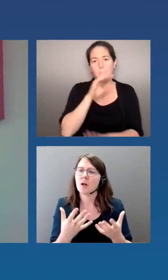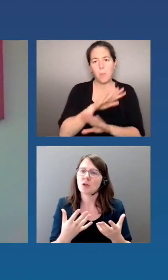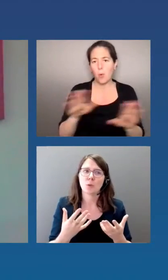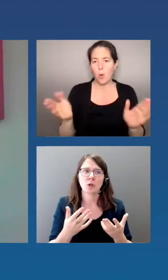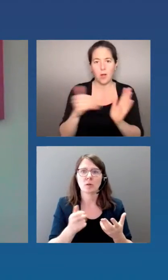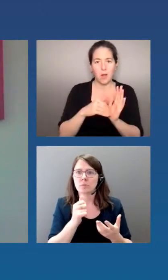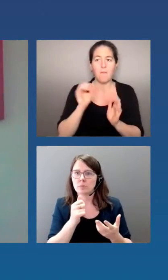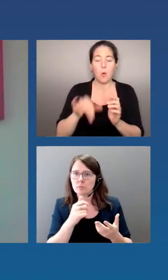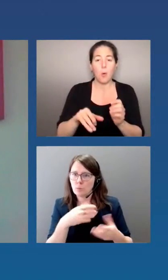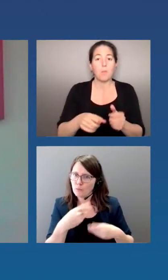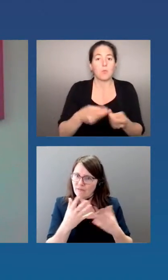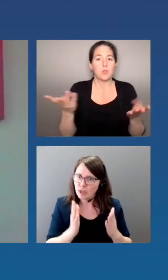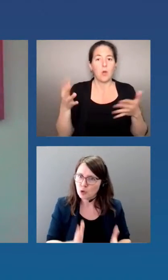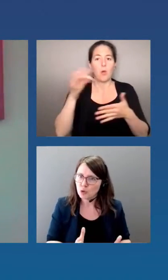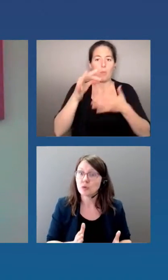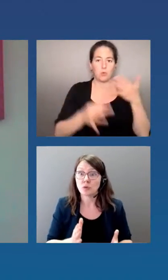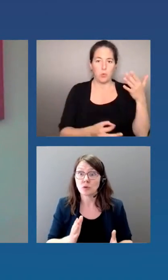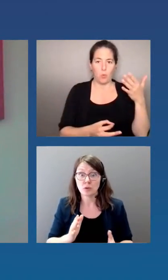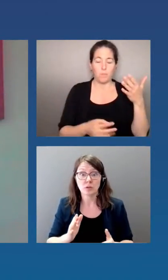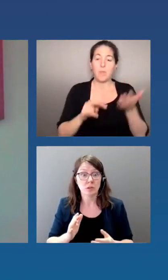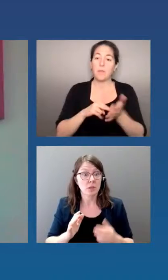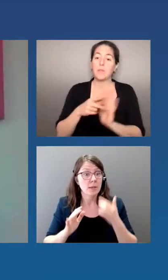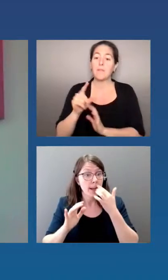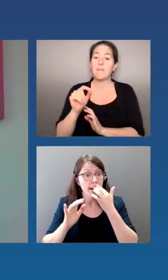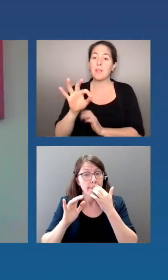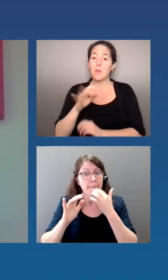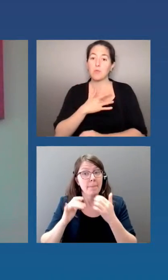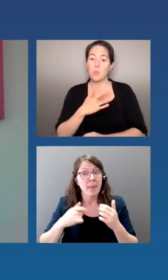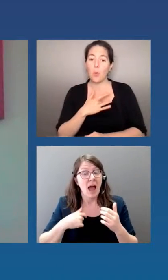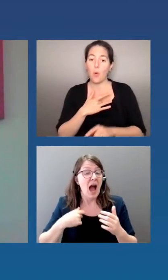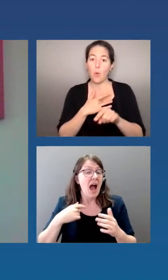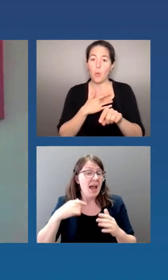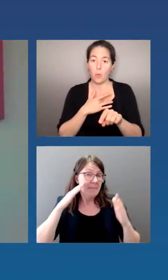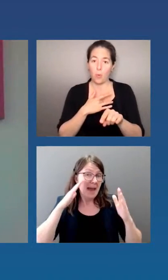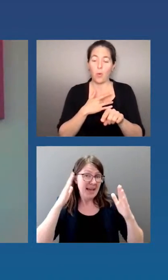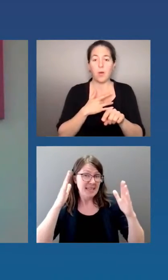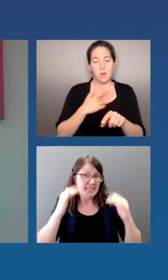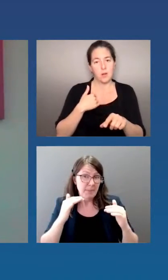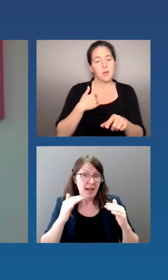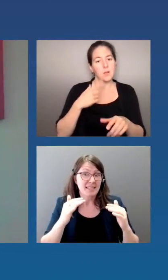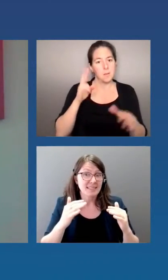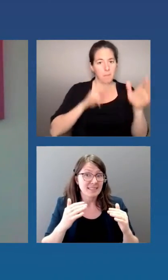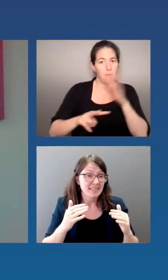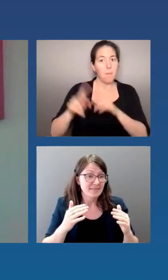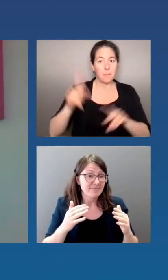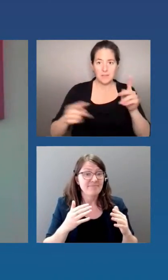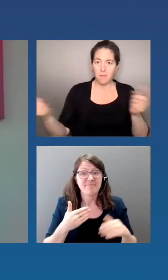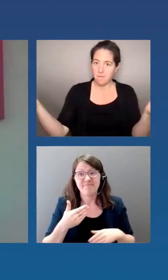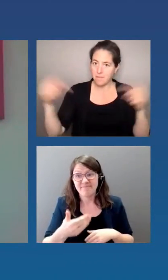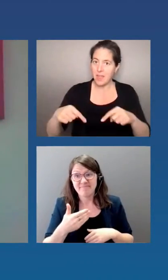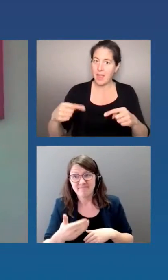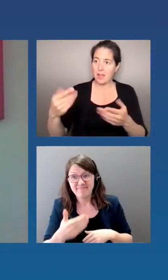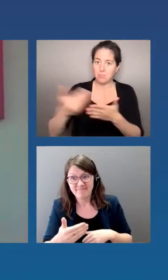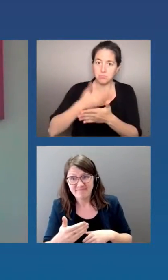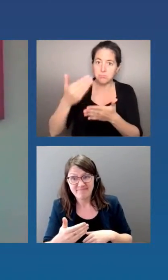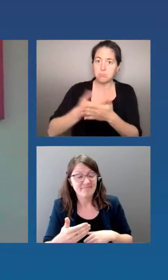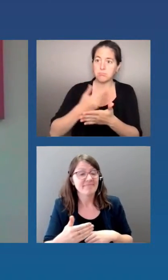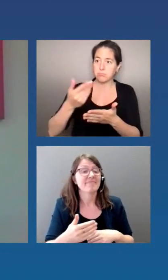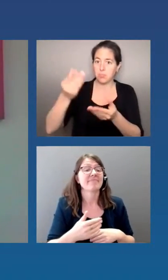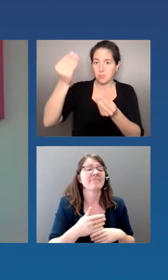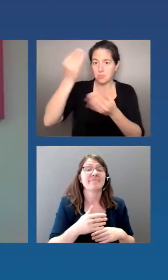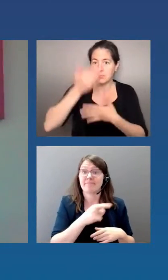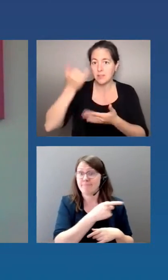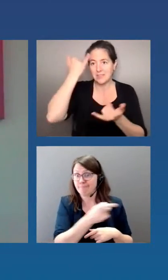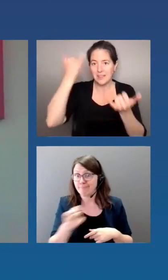29th, I expect there will be people that come forward and speak to us about options that they have that they think they can do with the city. I know others have reached out to me